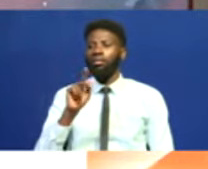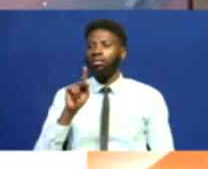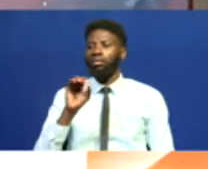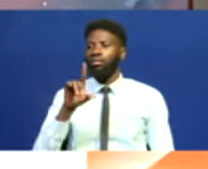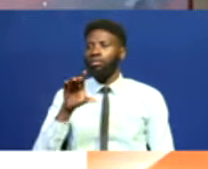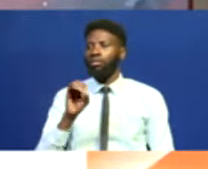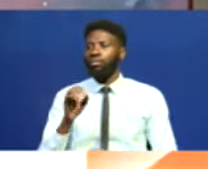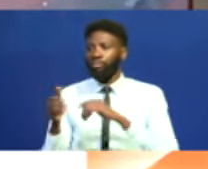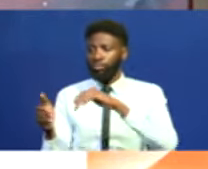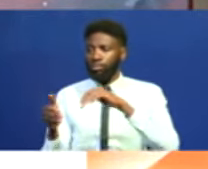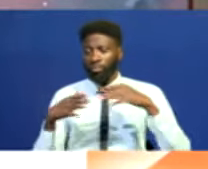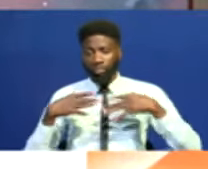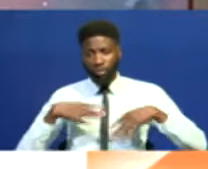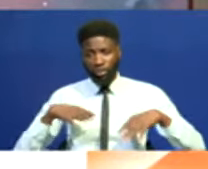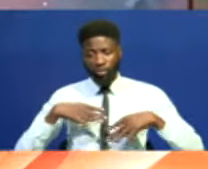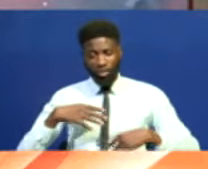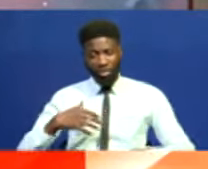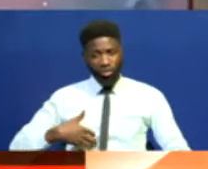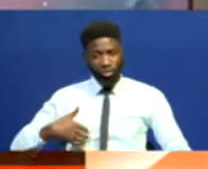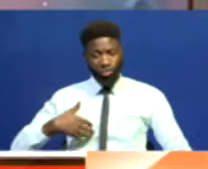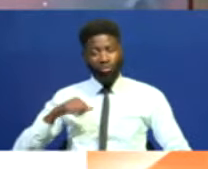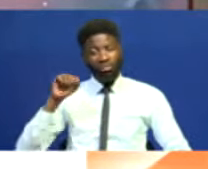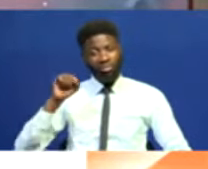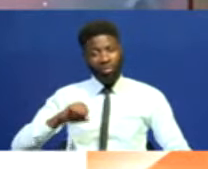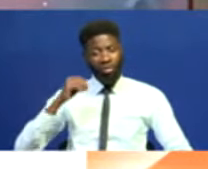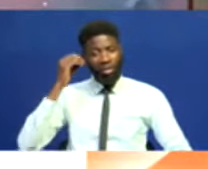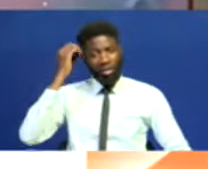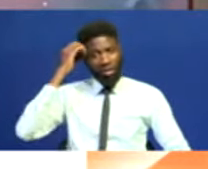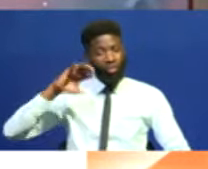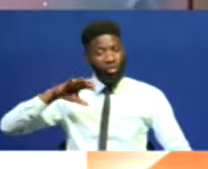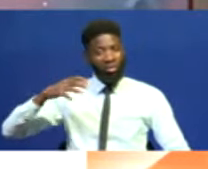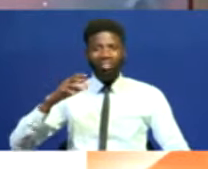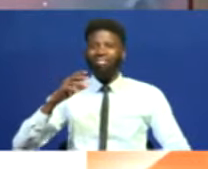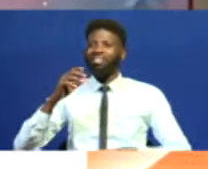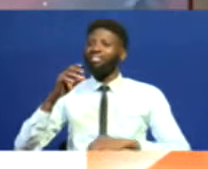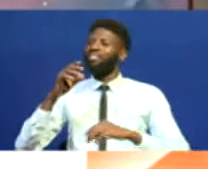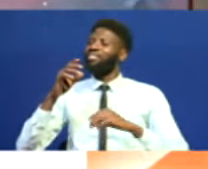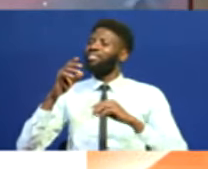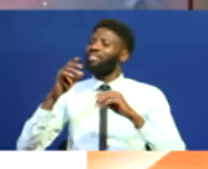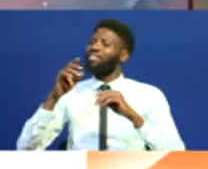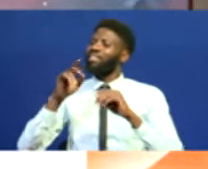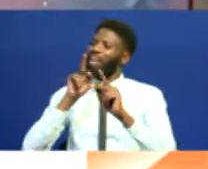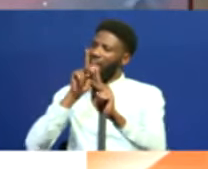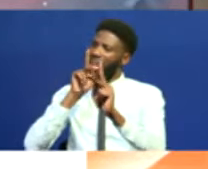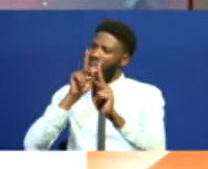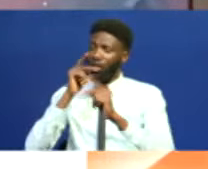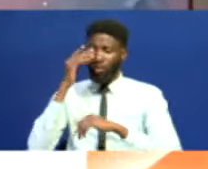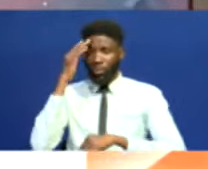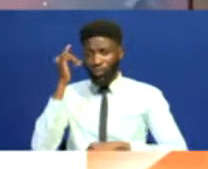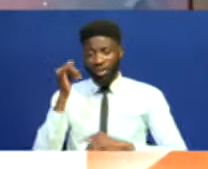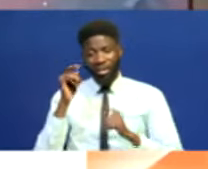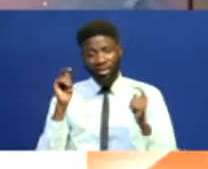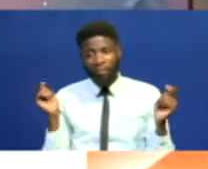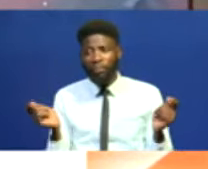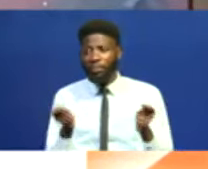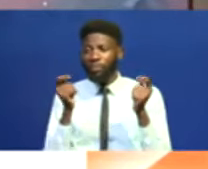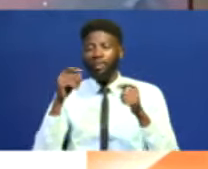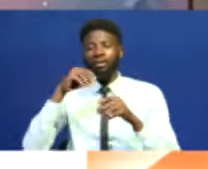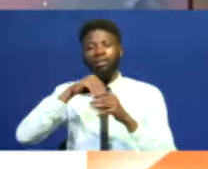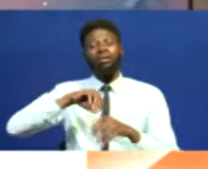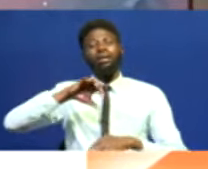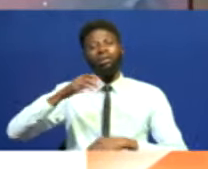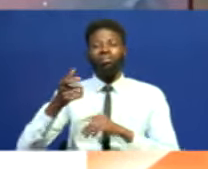Now, residents of Gatundu South and Kiambu County are up in arms over an alarming rise of witch doctors in the county, whom